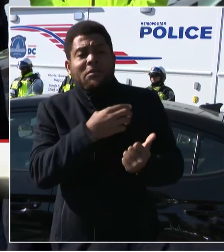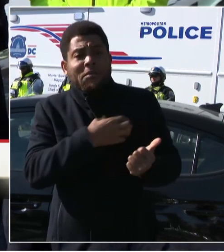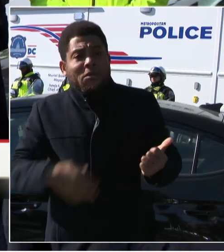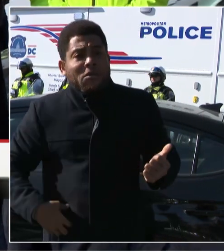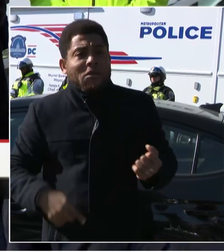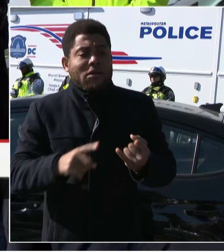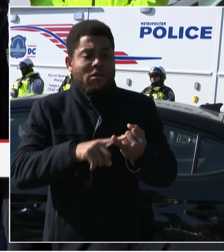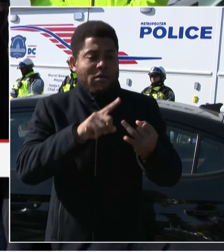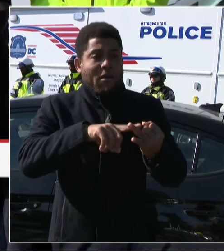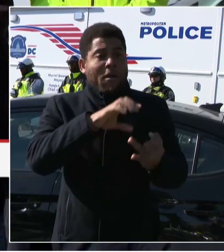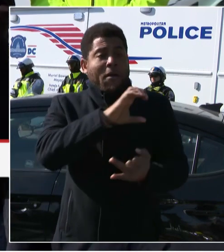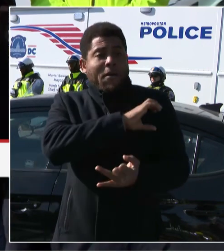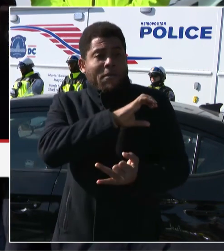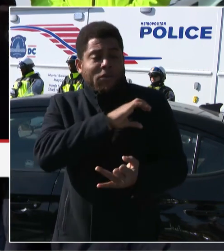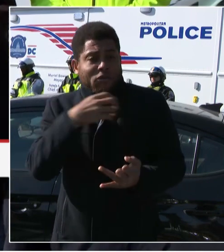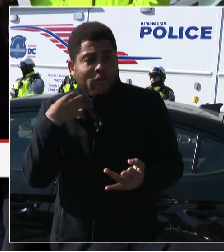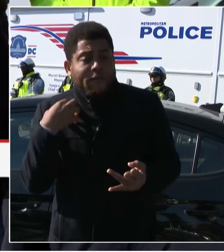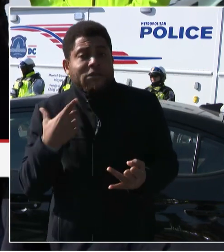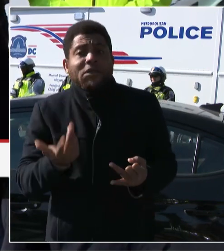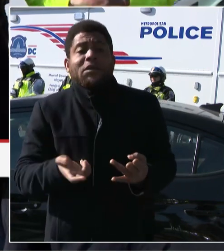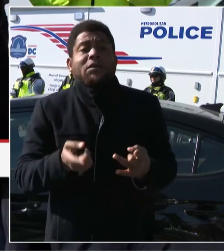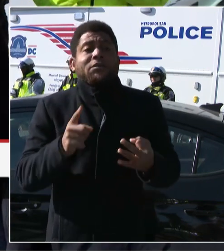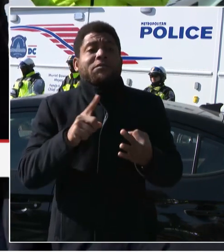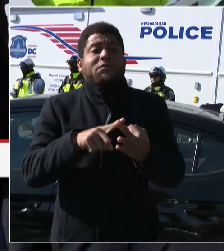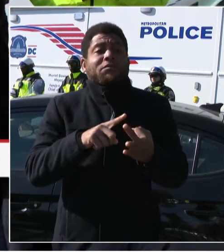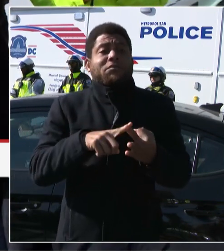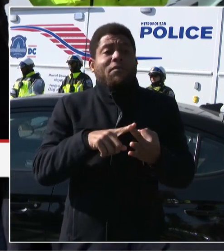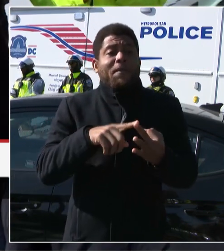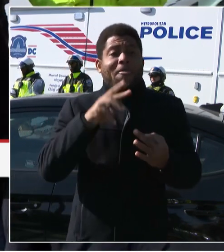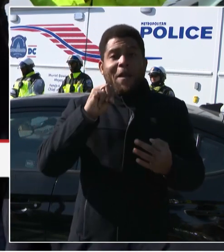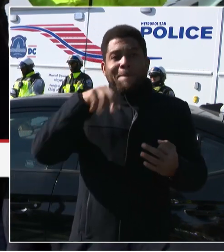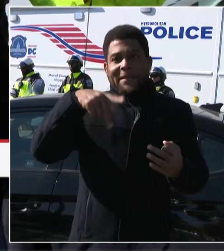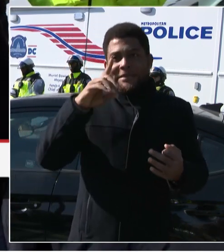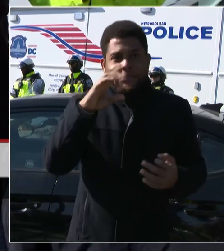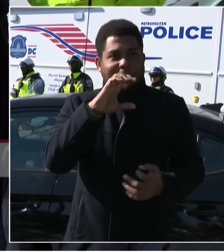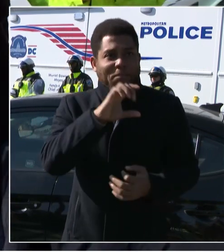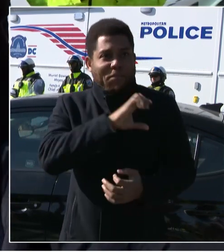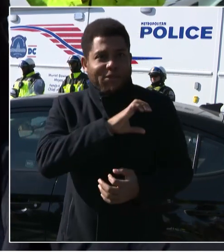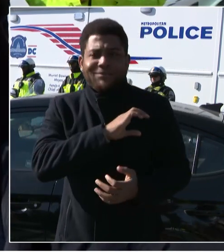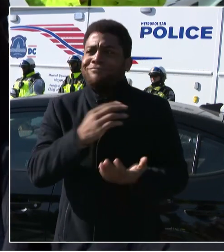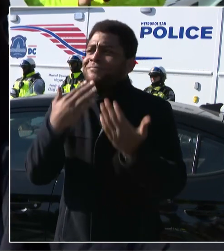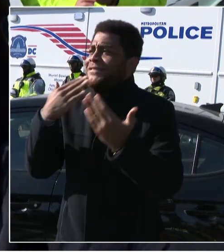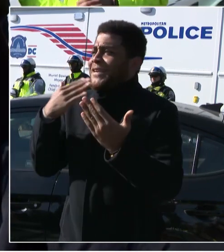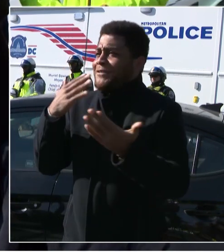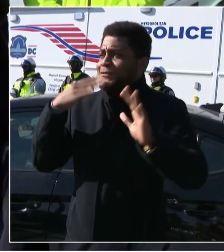of the Metropolitan Police Department. Give them a big round of applause.